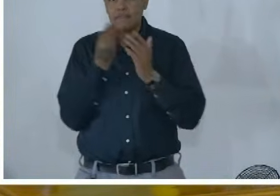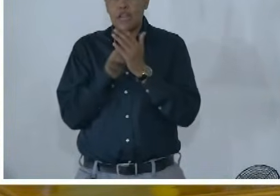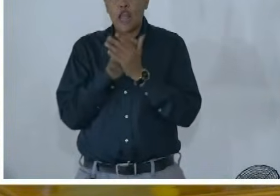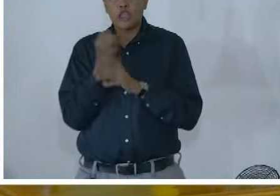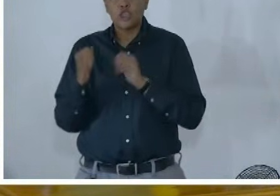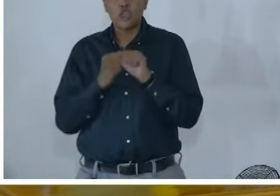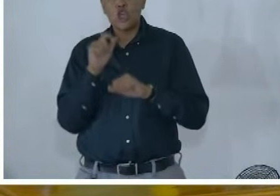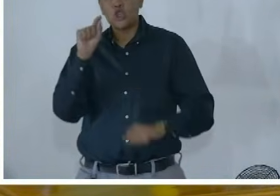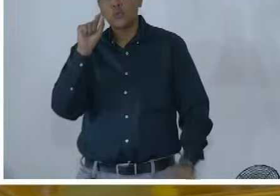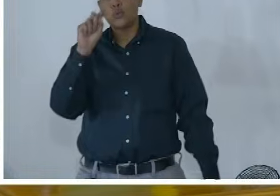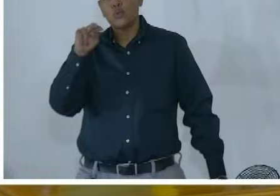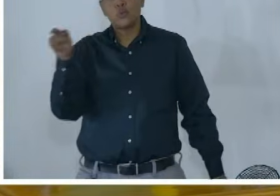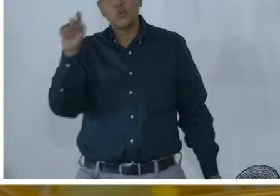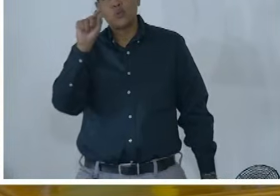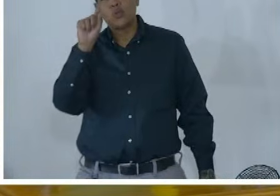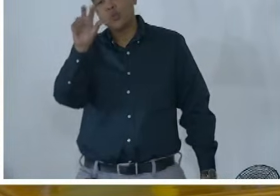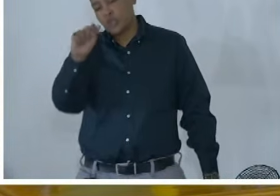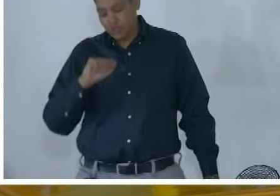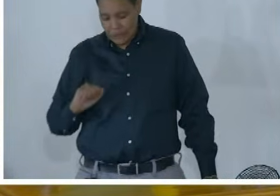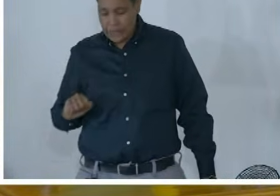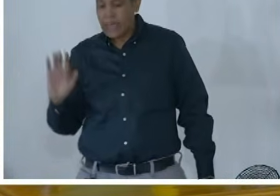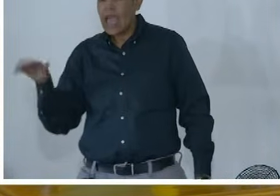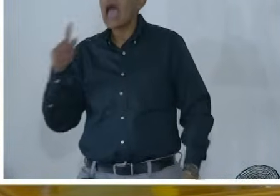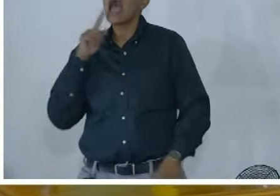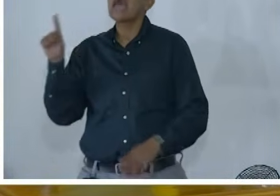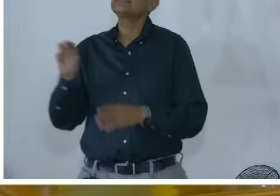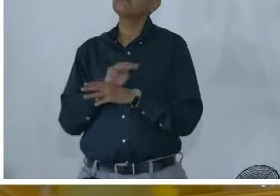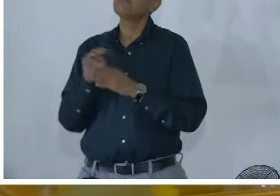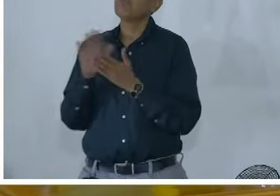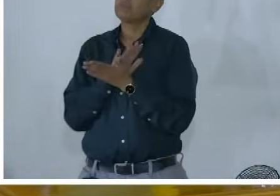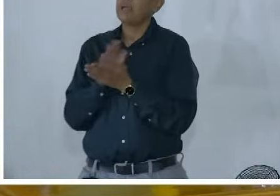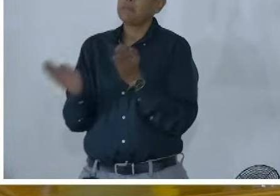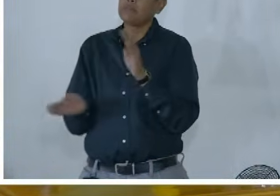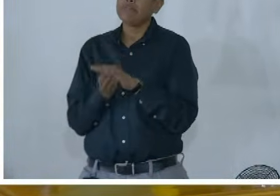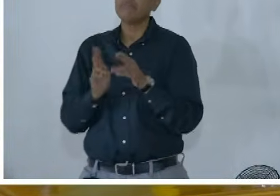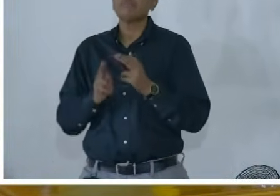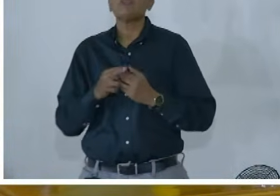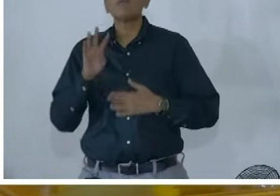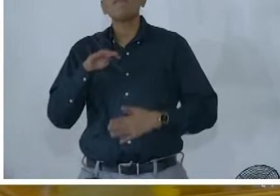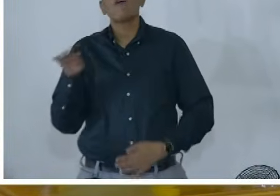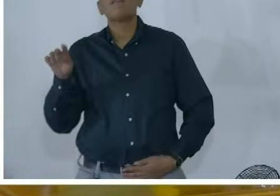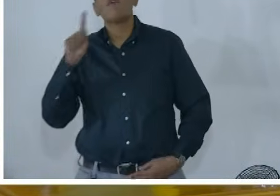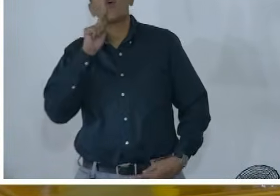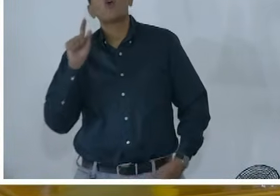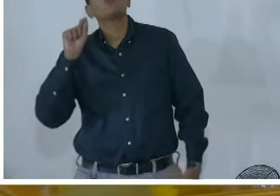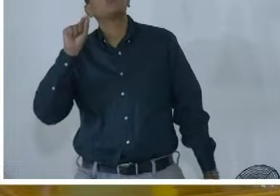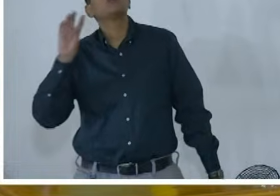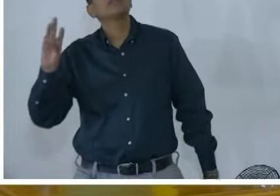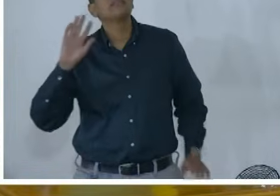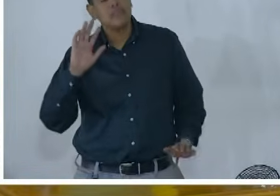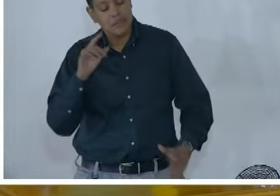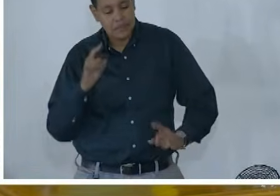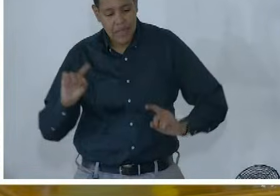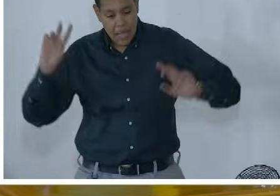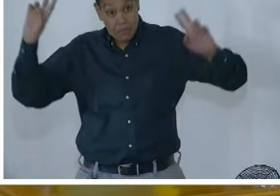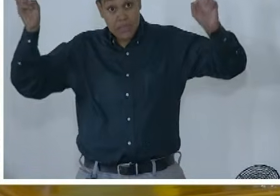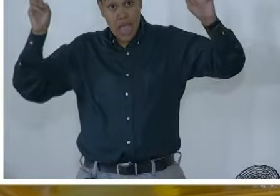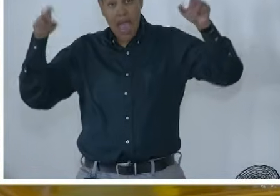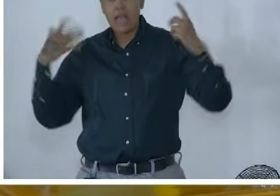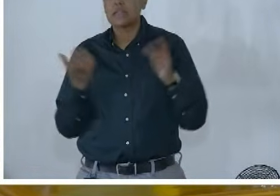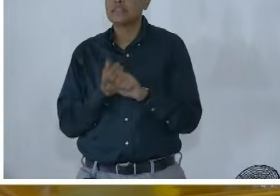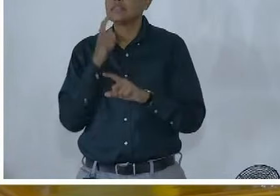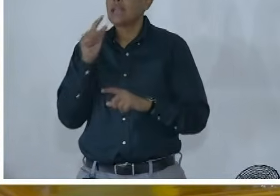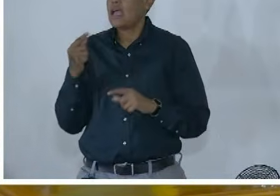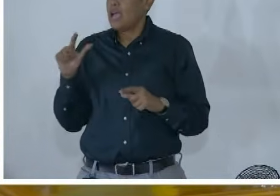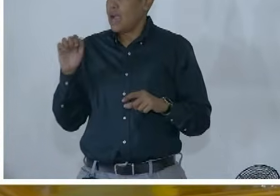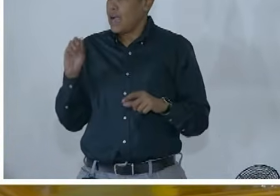year 2022-2023 and its Ministry Paper numbered 44 of 2026, titled